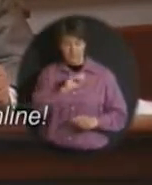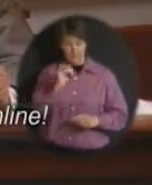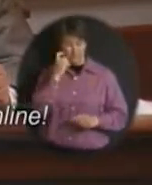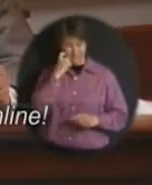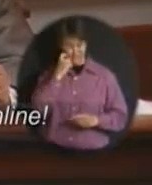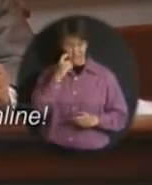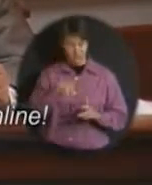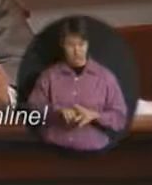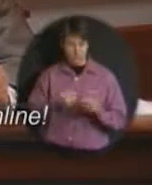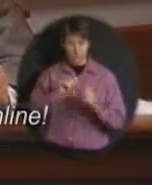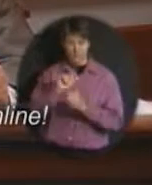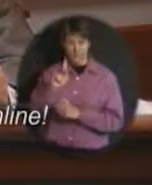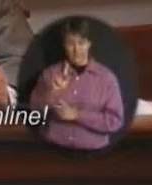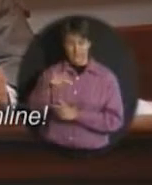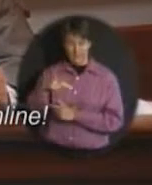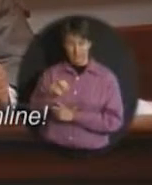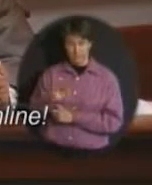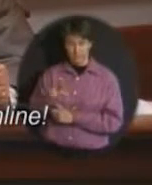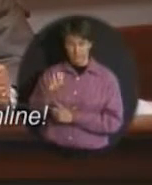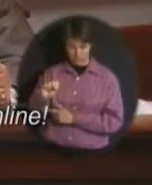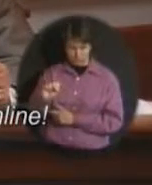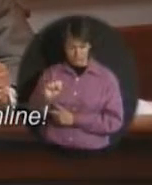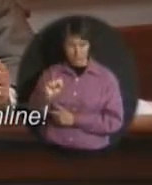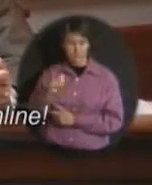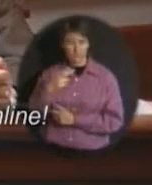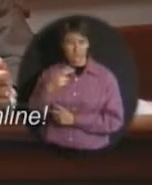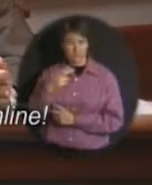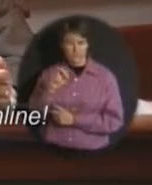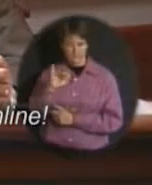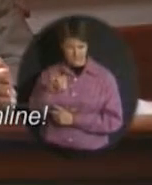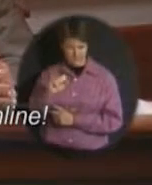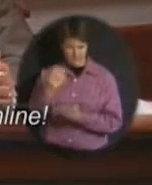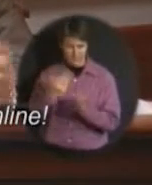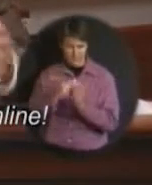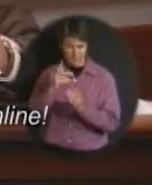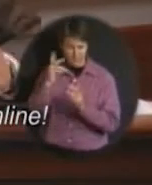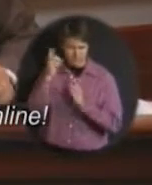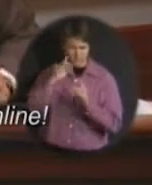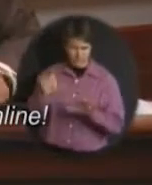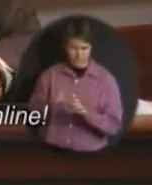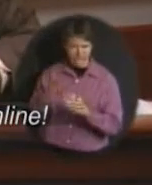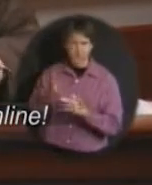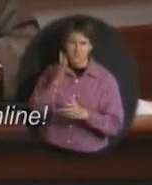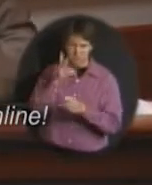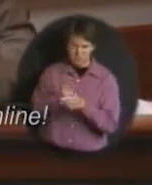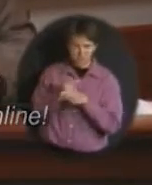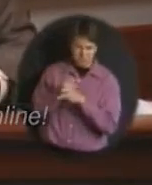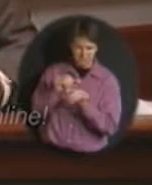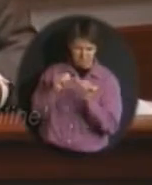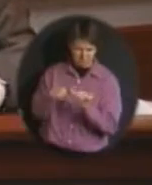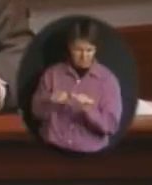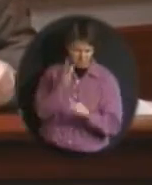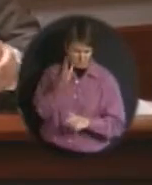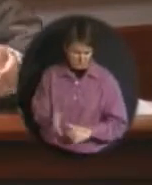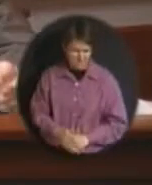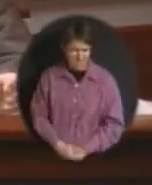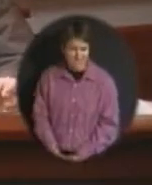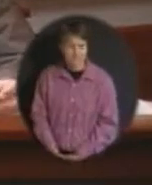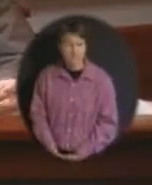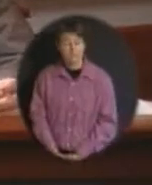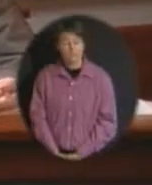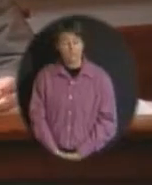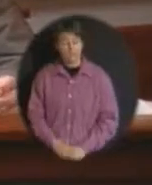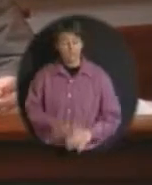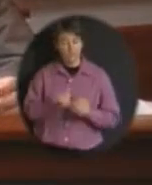on the Capers hearings again to consider action there, so we'll continue to monitor Topeka. I attended the